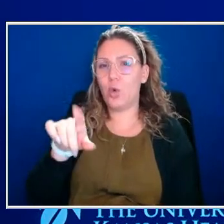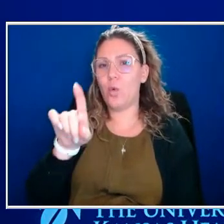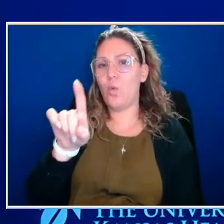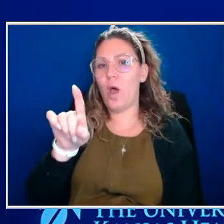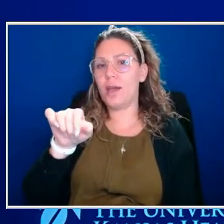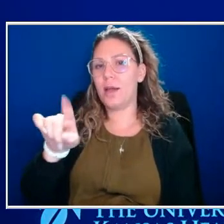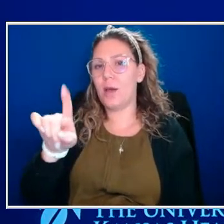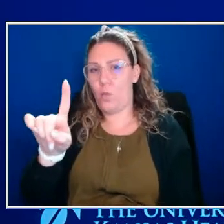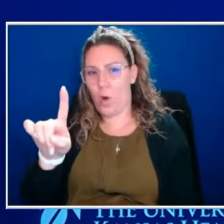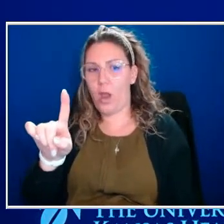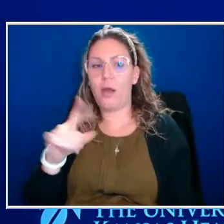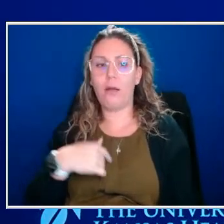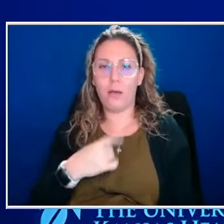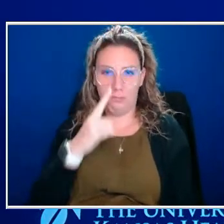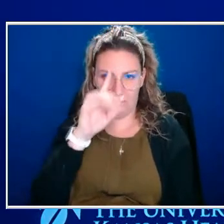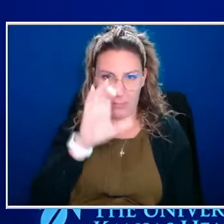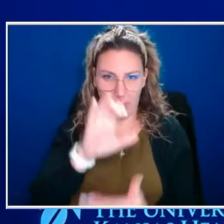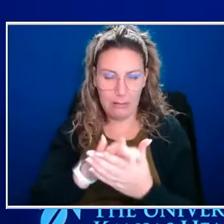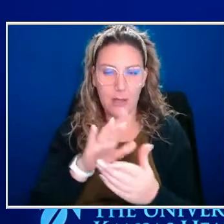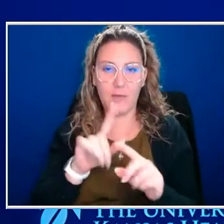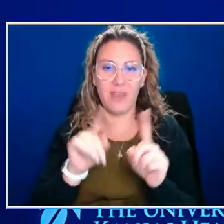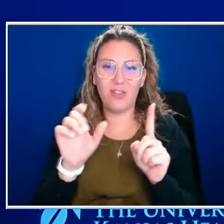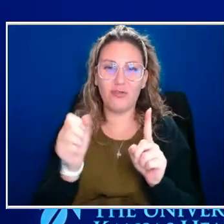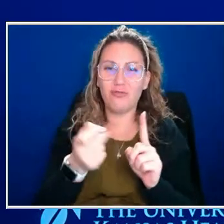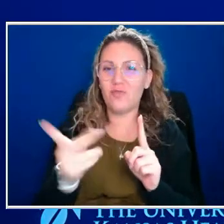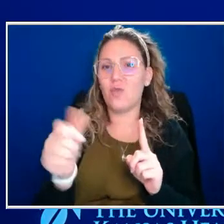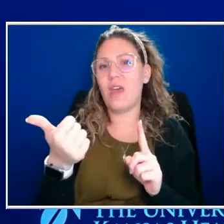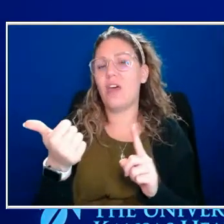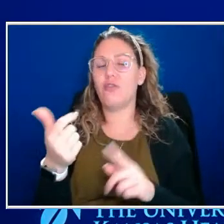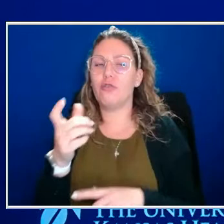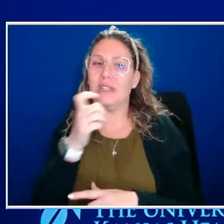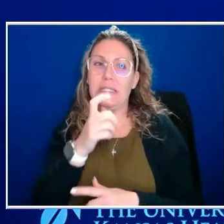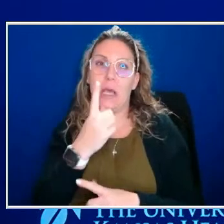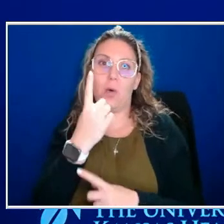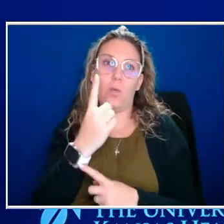BQ1.1, but there are a couple others as well. There's not one predominant